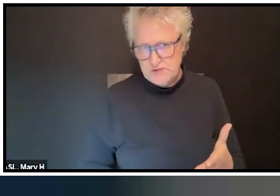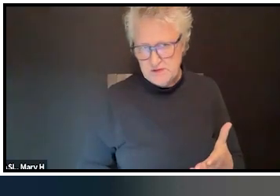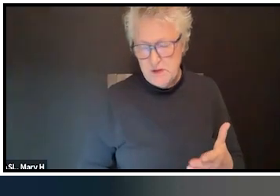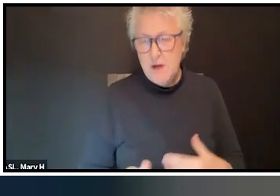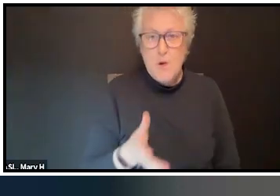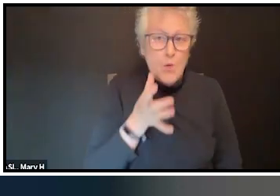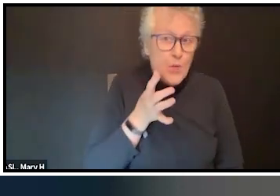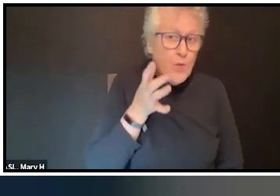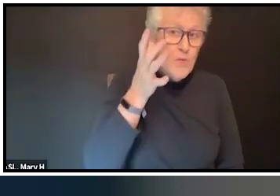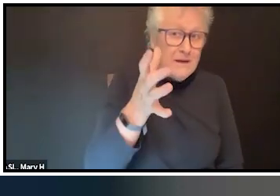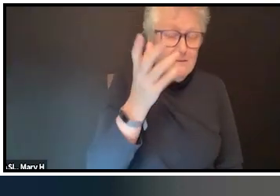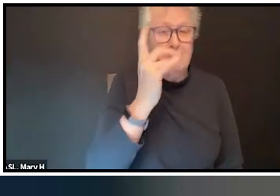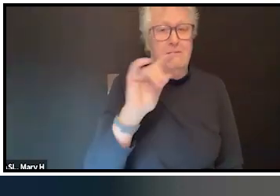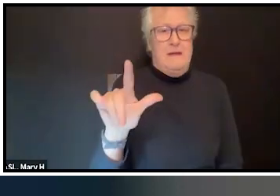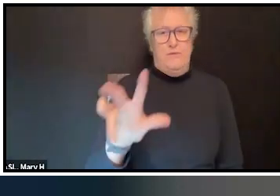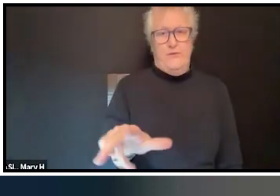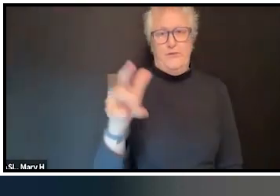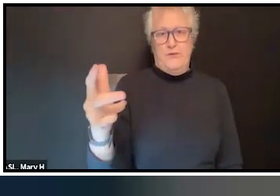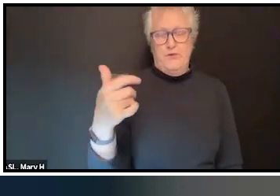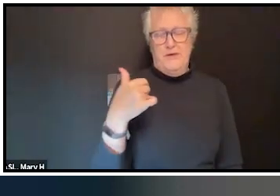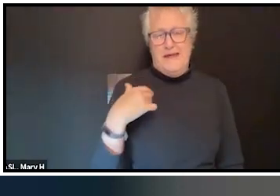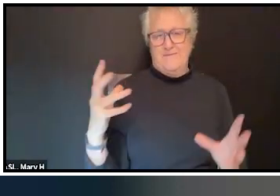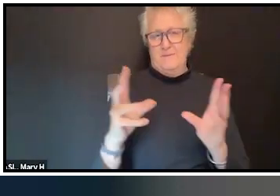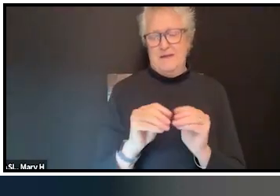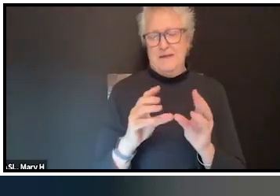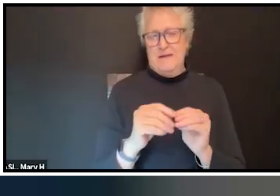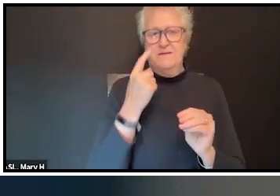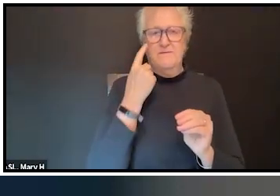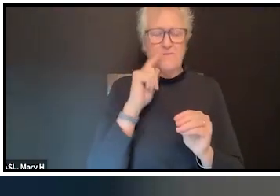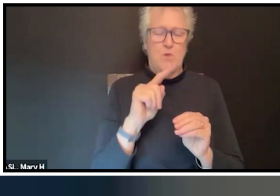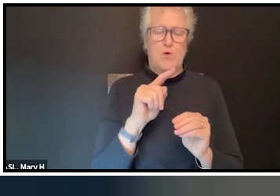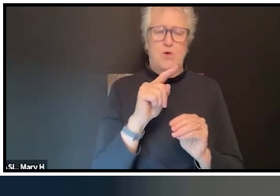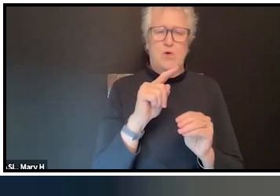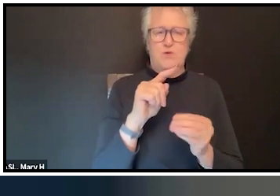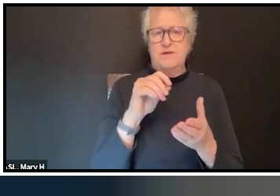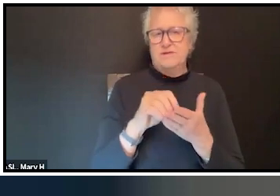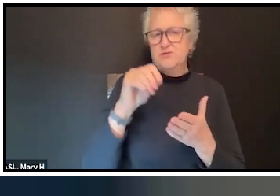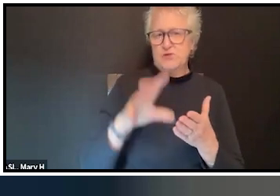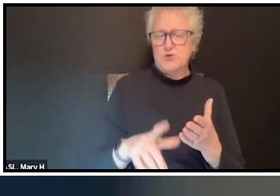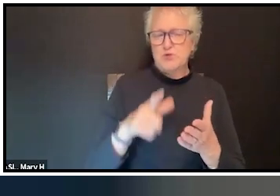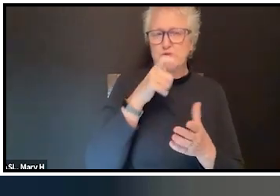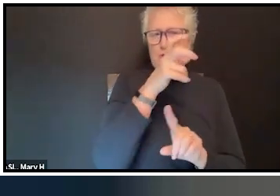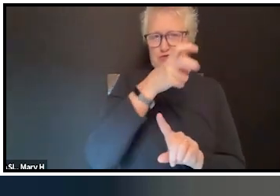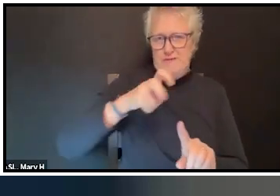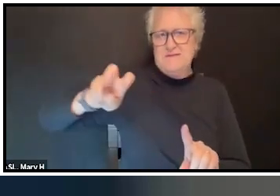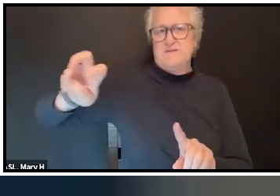Hotel in Warwick for transition age students and their families. So this very dynamic national speaker, his